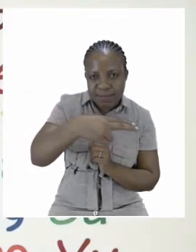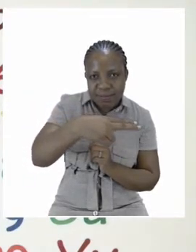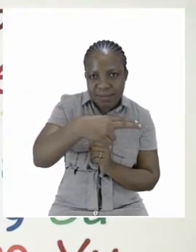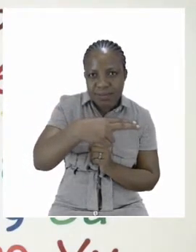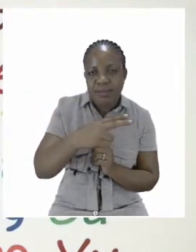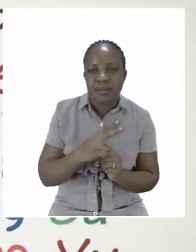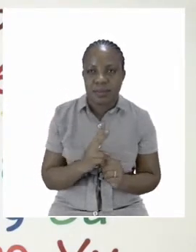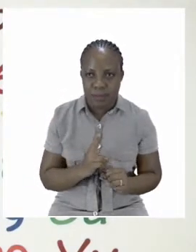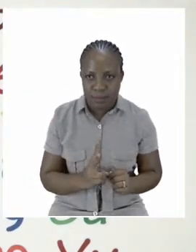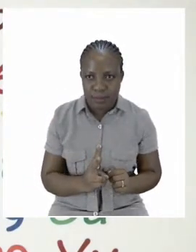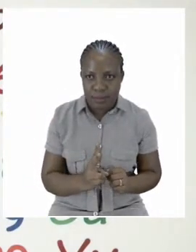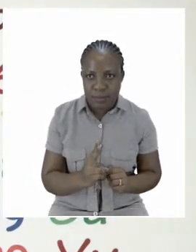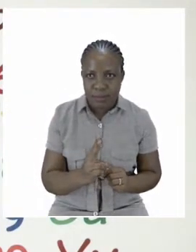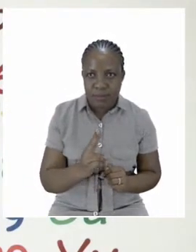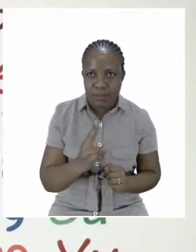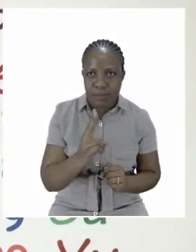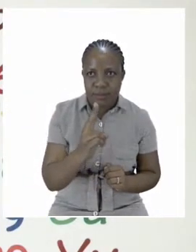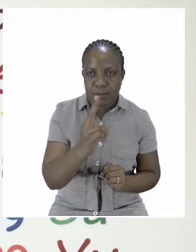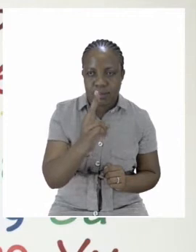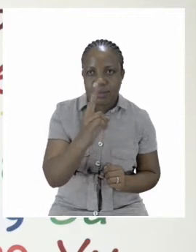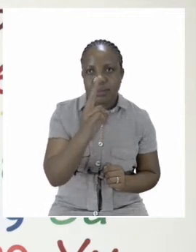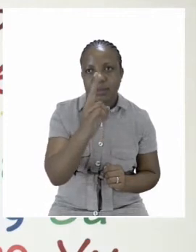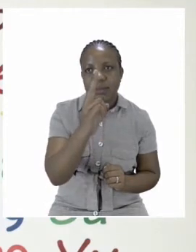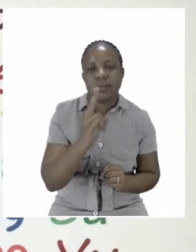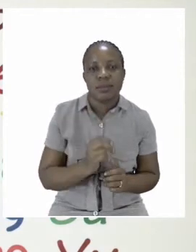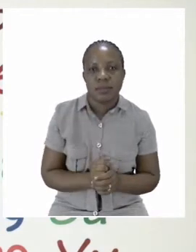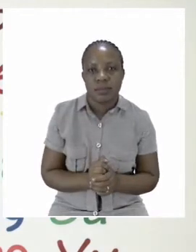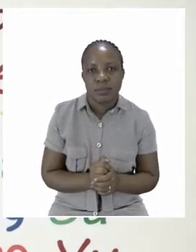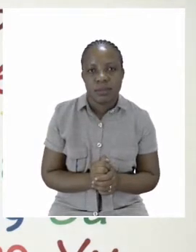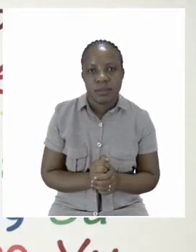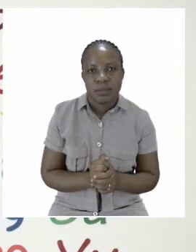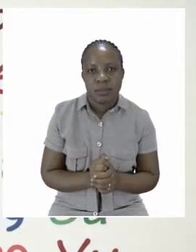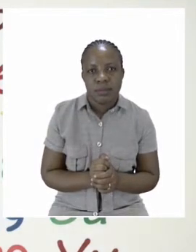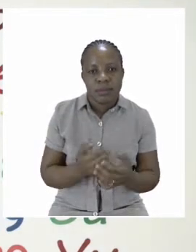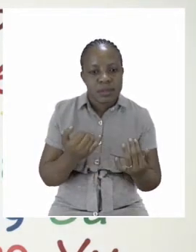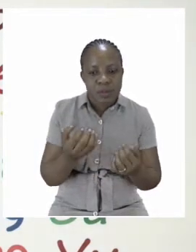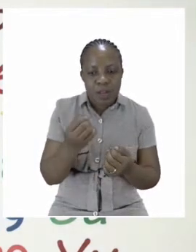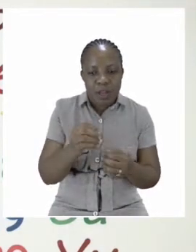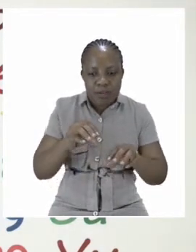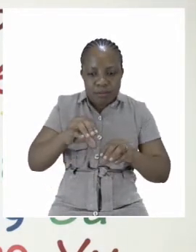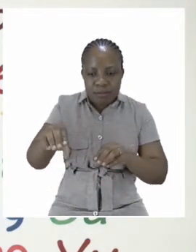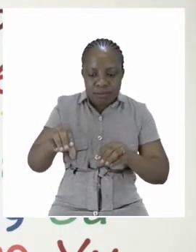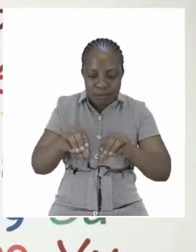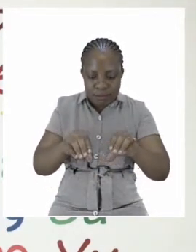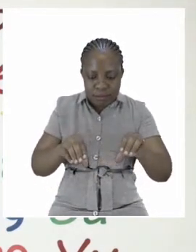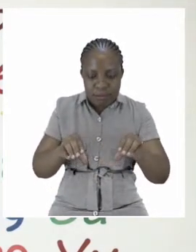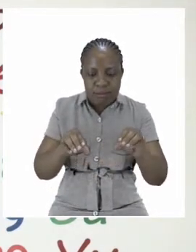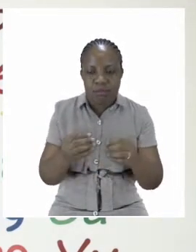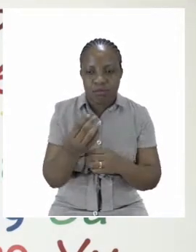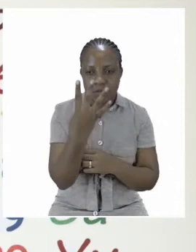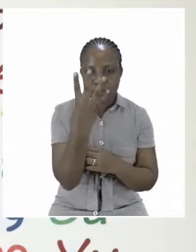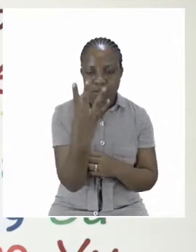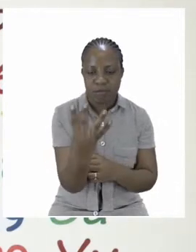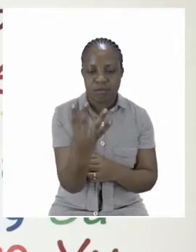going down. Then you will have an exciting puzzle for you to do.